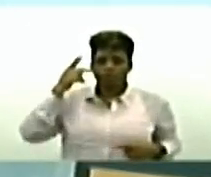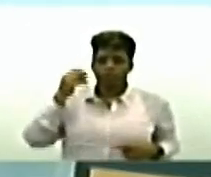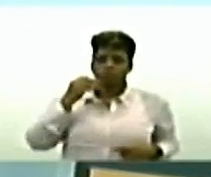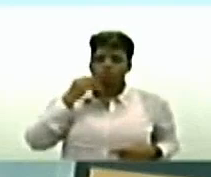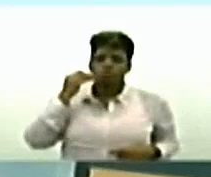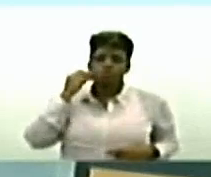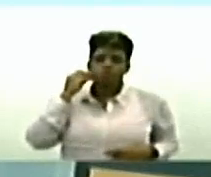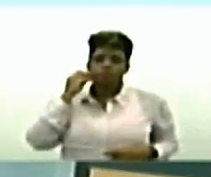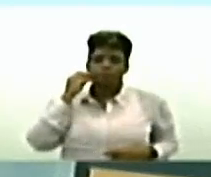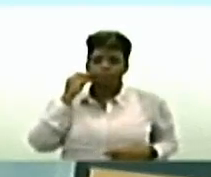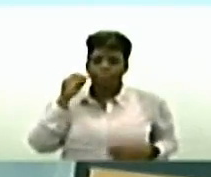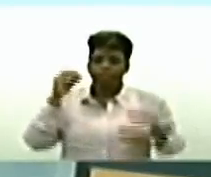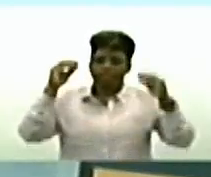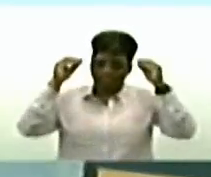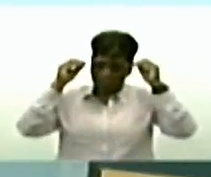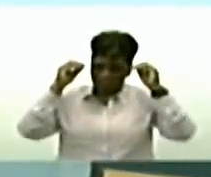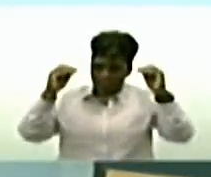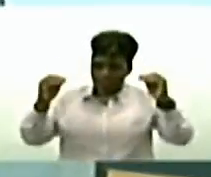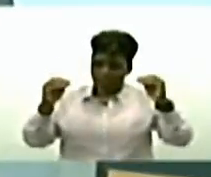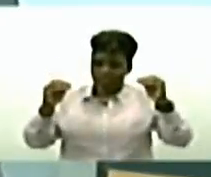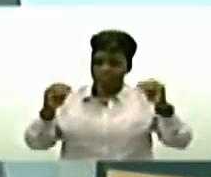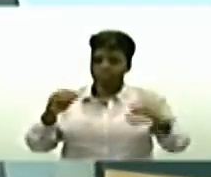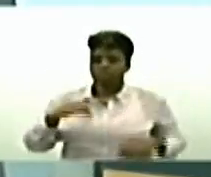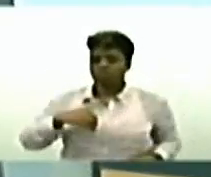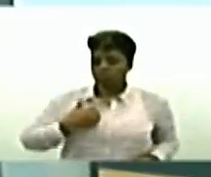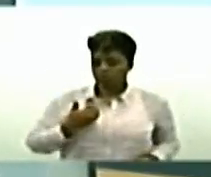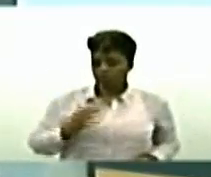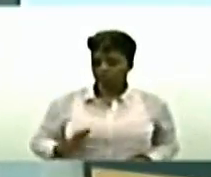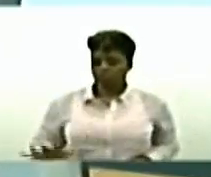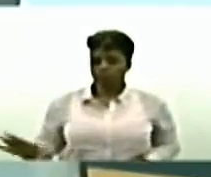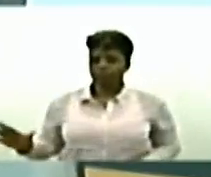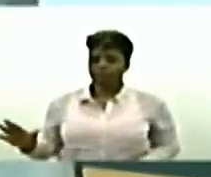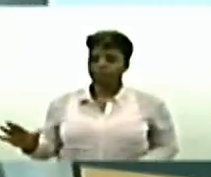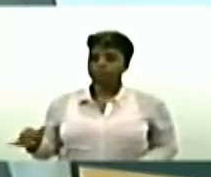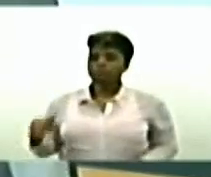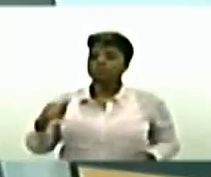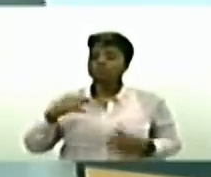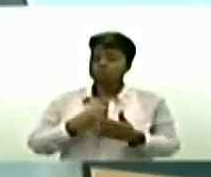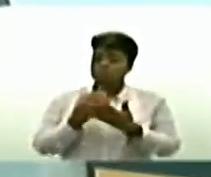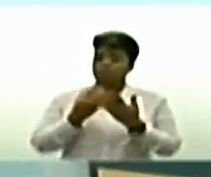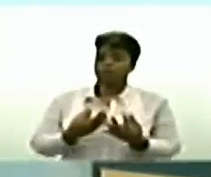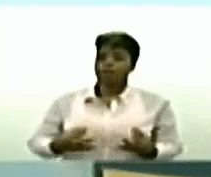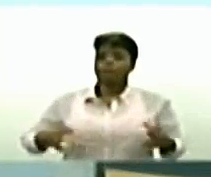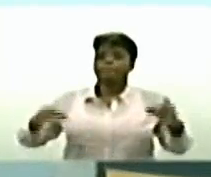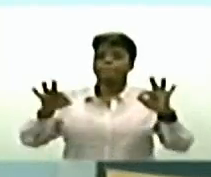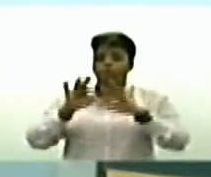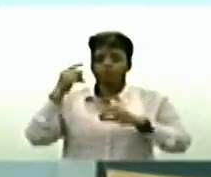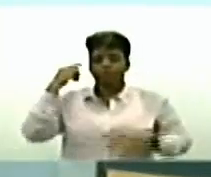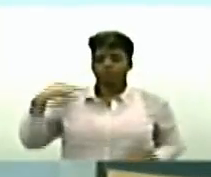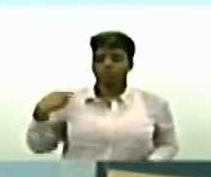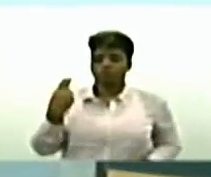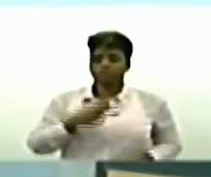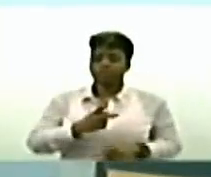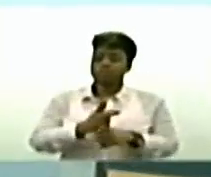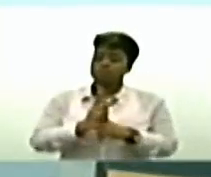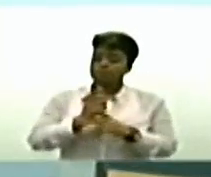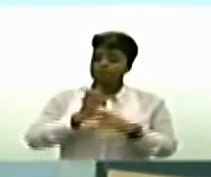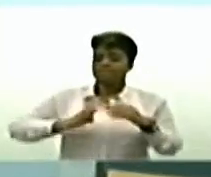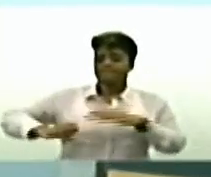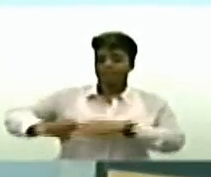that we teach our young ones right now that it is important for us to keep our environment